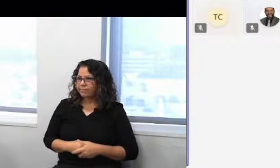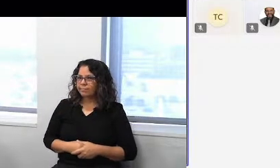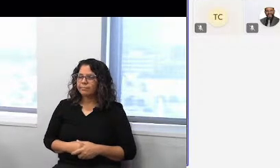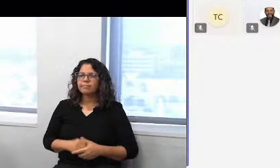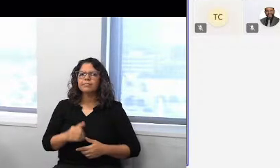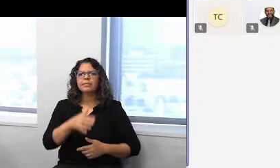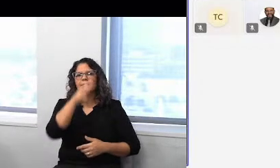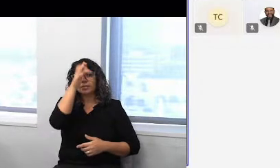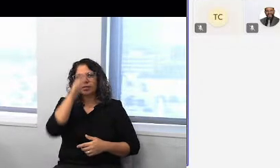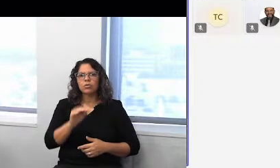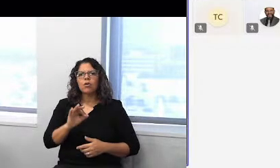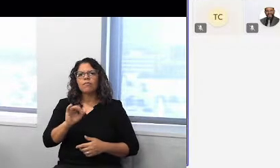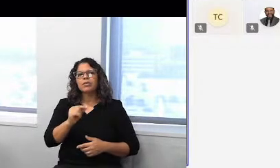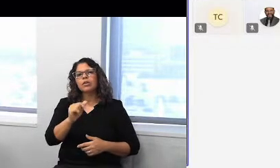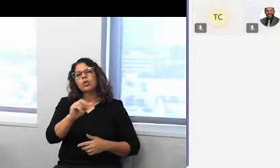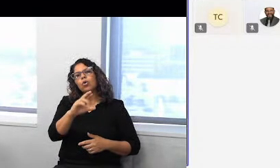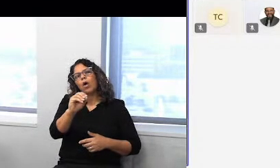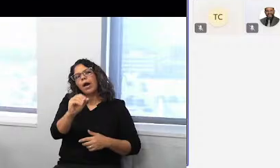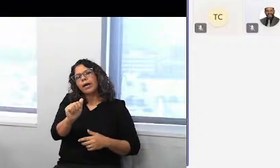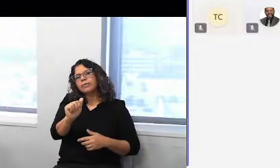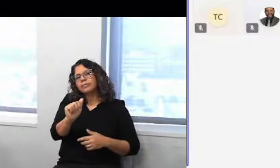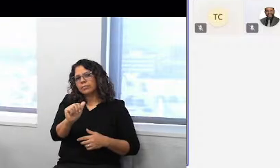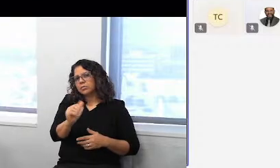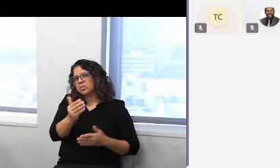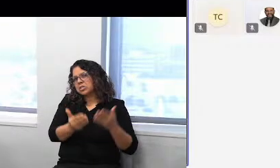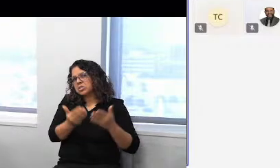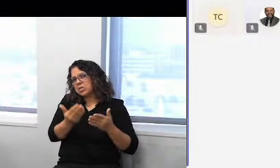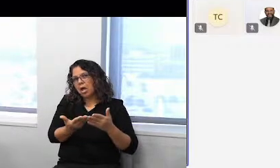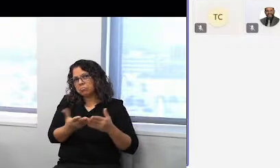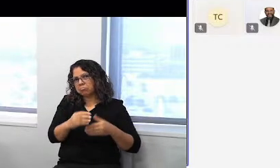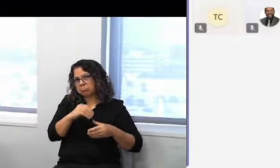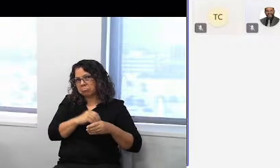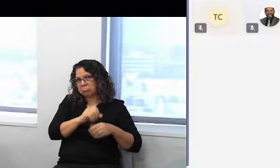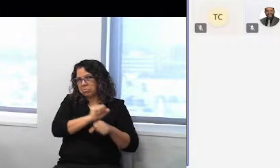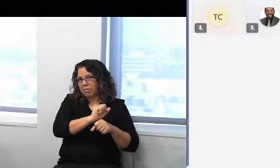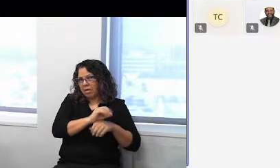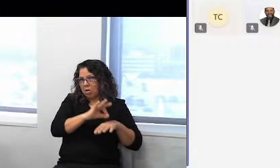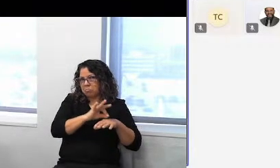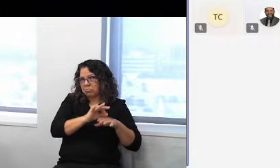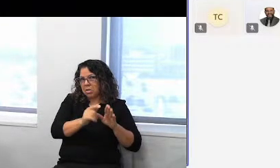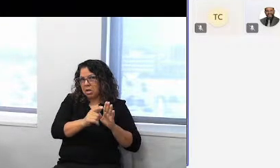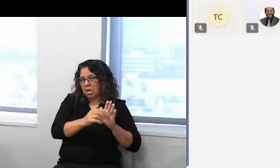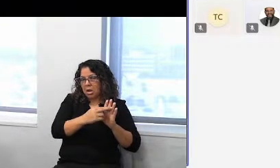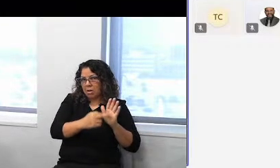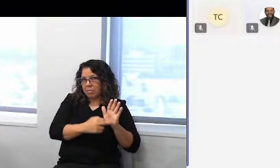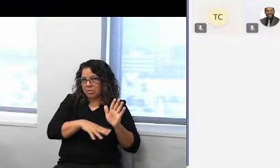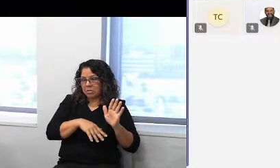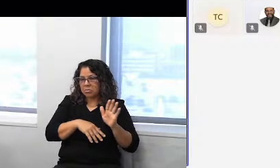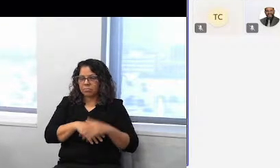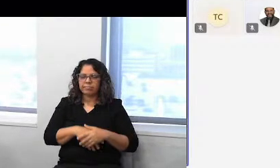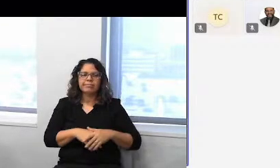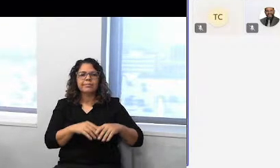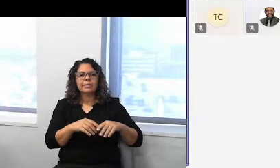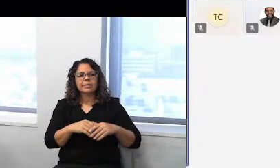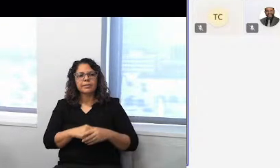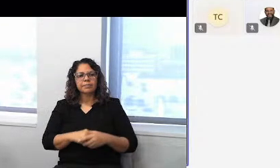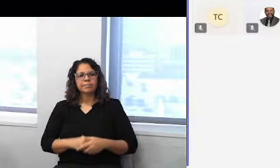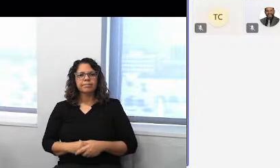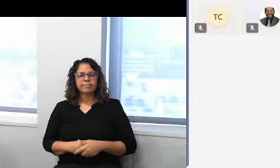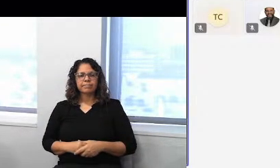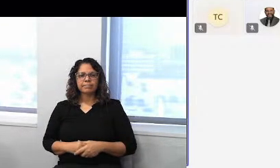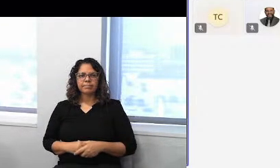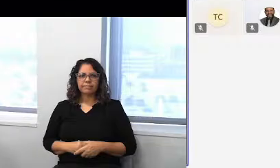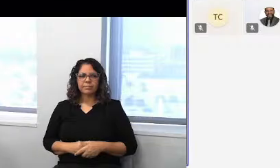Figueroa, somebody in regulatory, do you know, or does Ms. Mercado know? I It depends on the question, right? All right. And if it's a